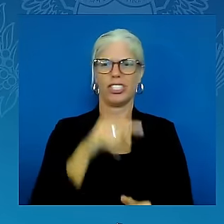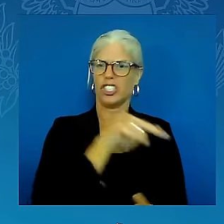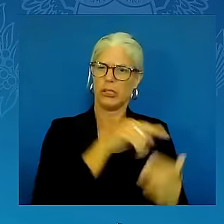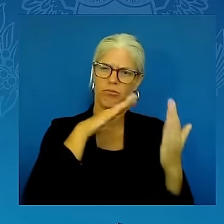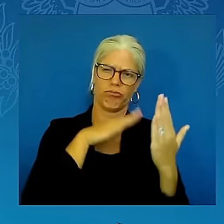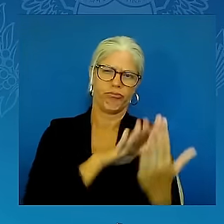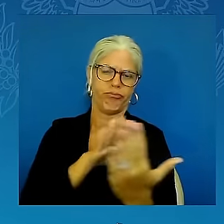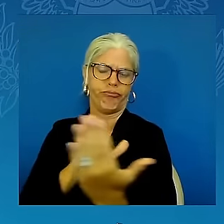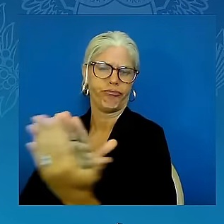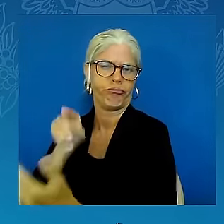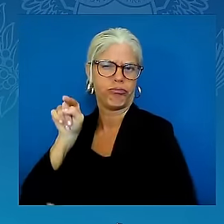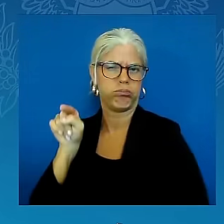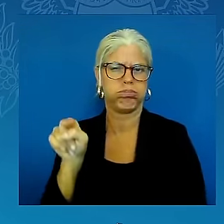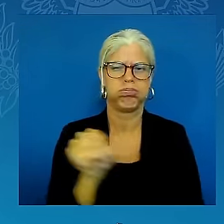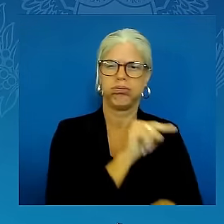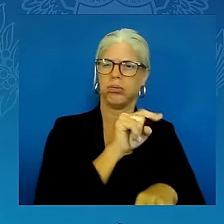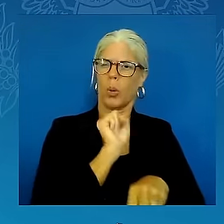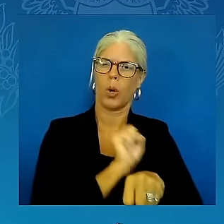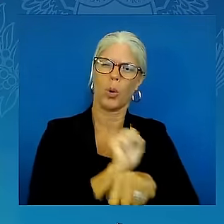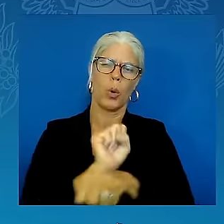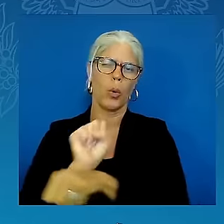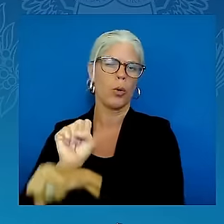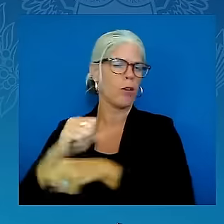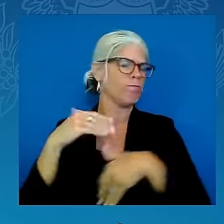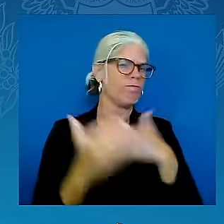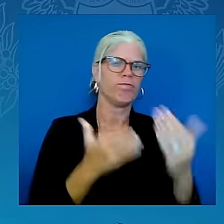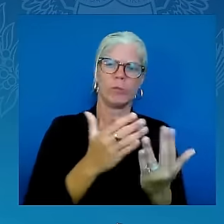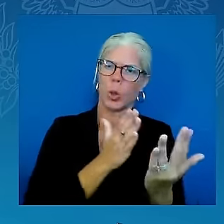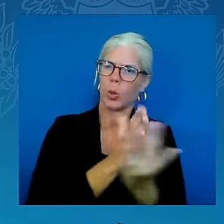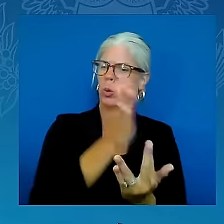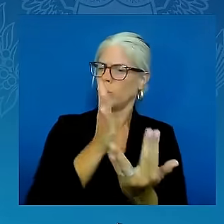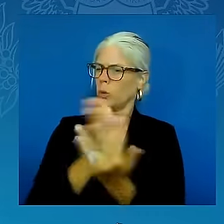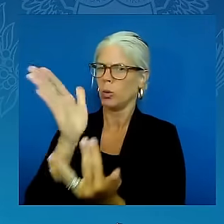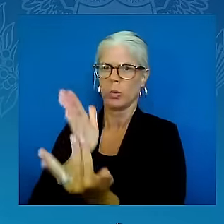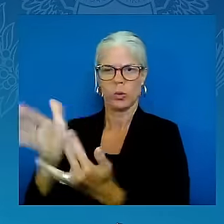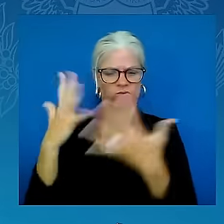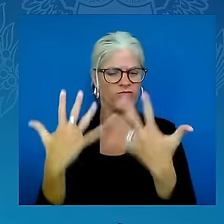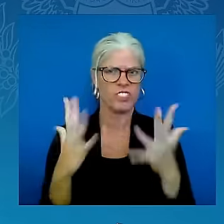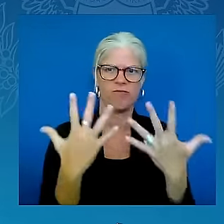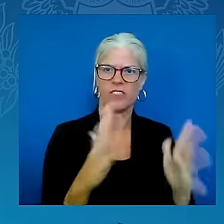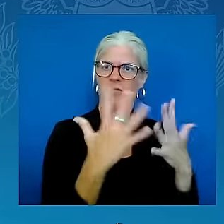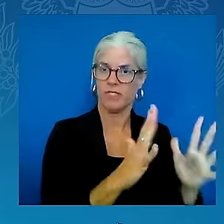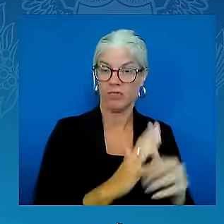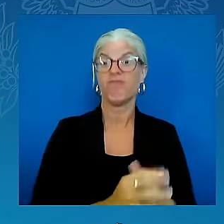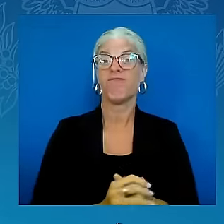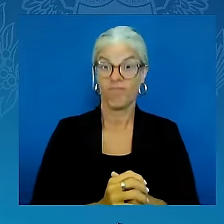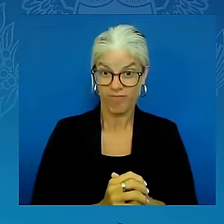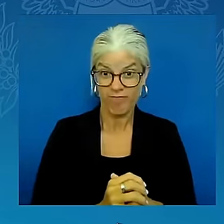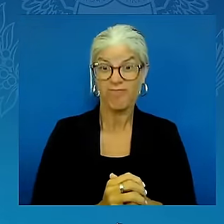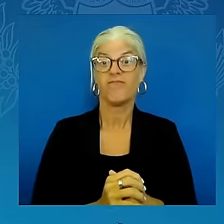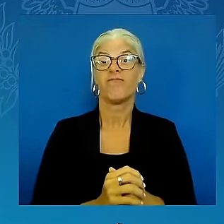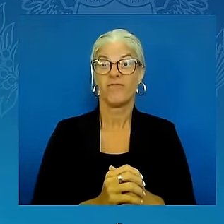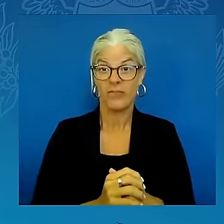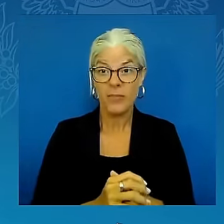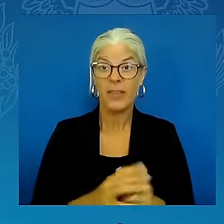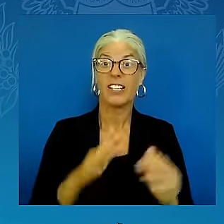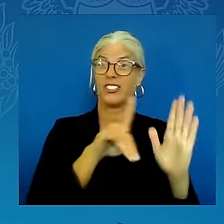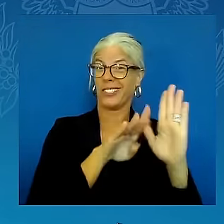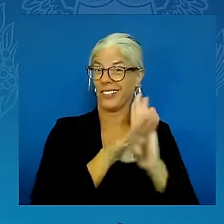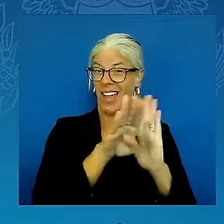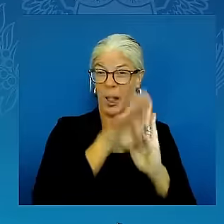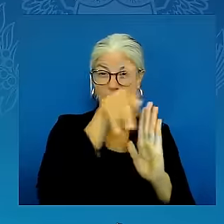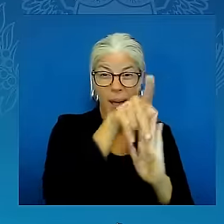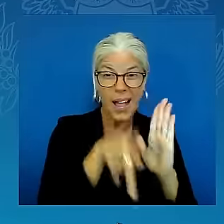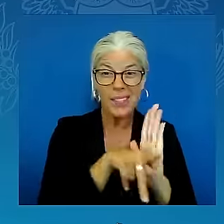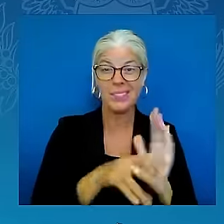or point of order too obscure. If it needed to be understood, the Congresswoman